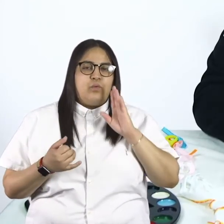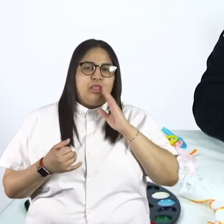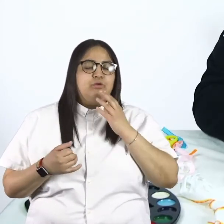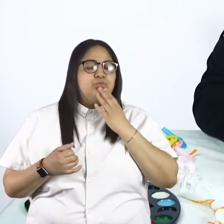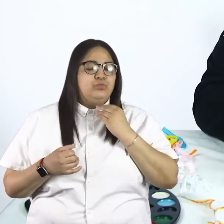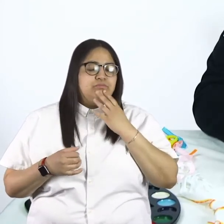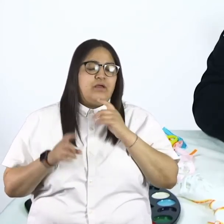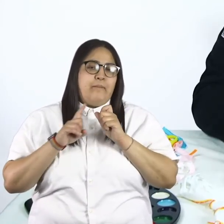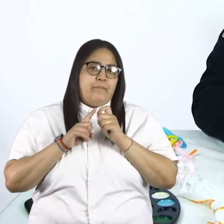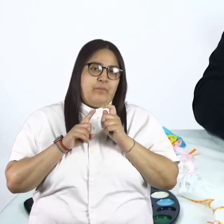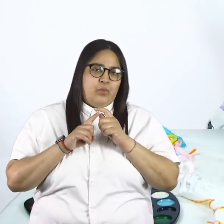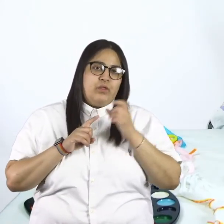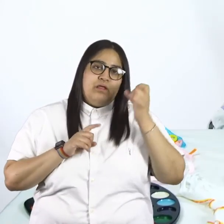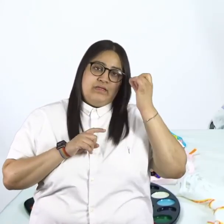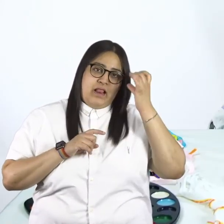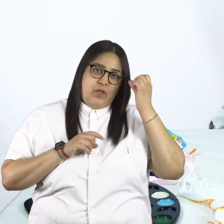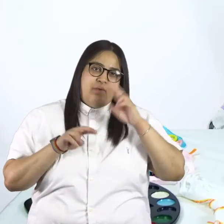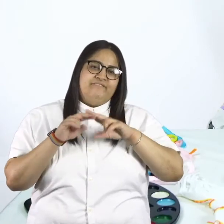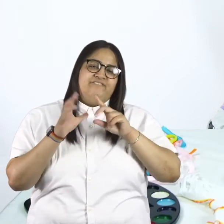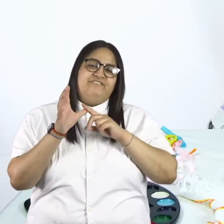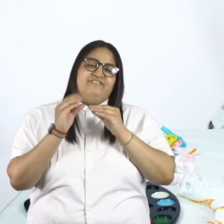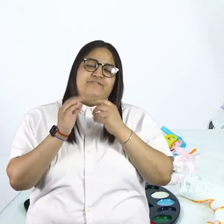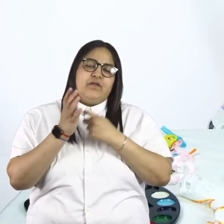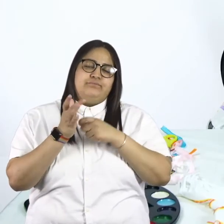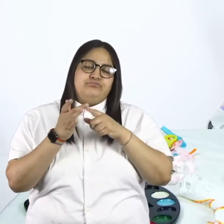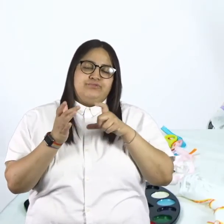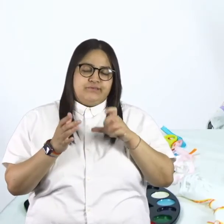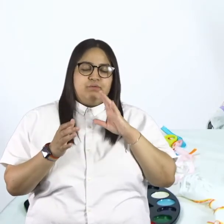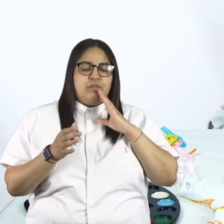purple and the yellow felt tip.